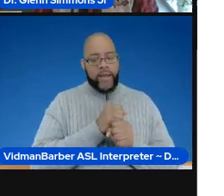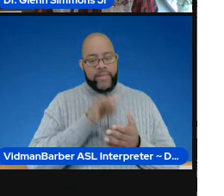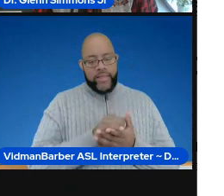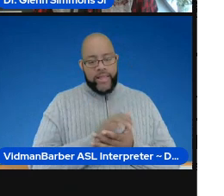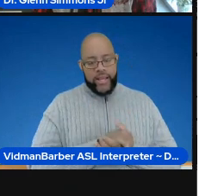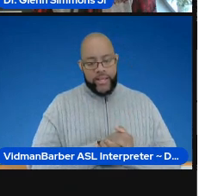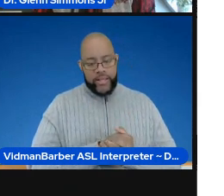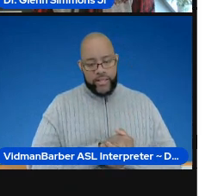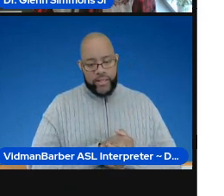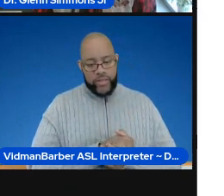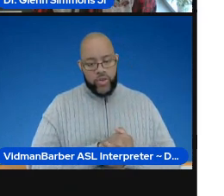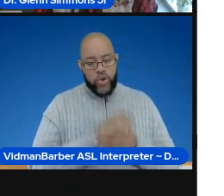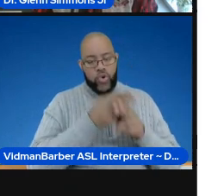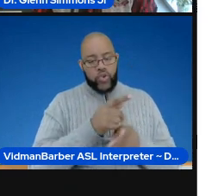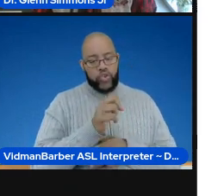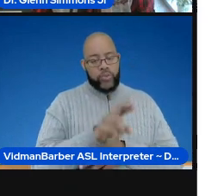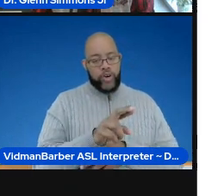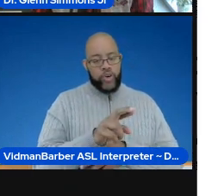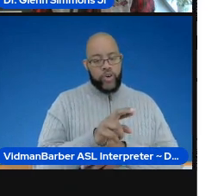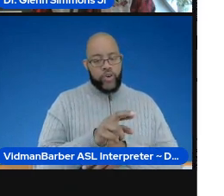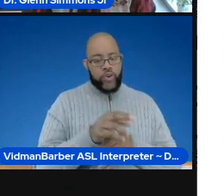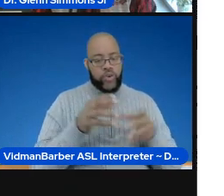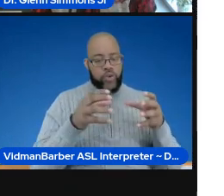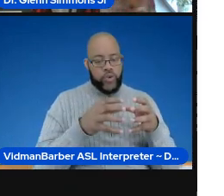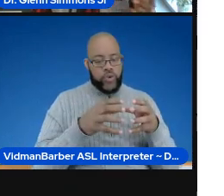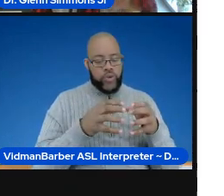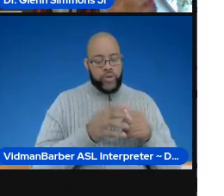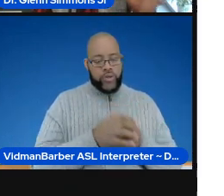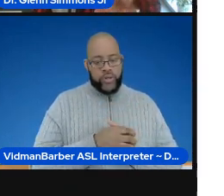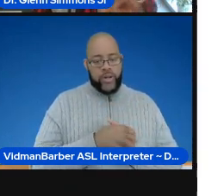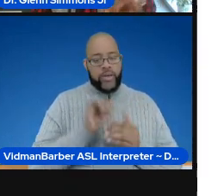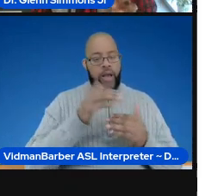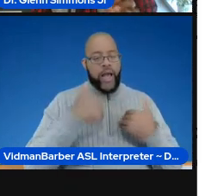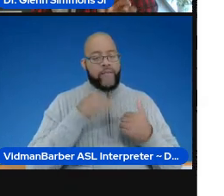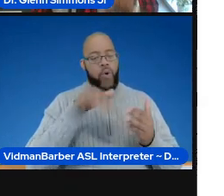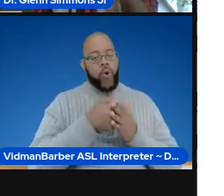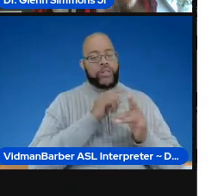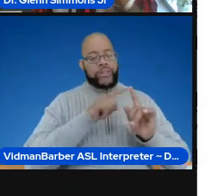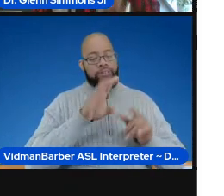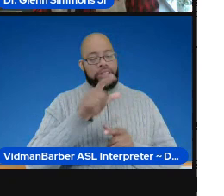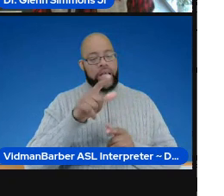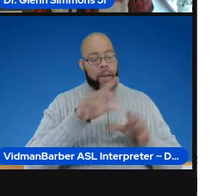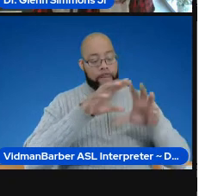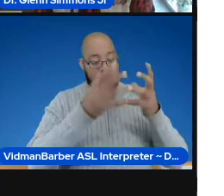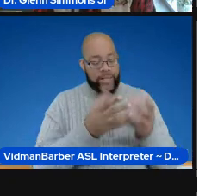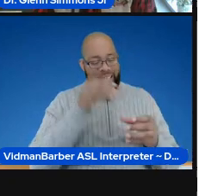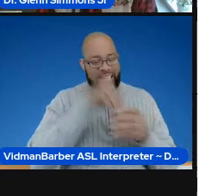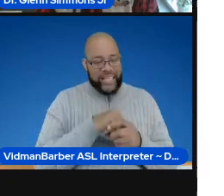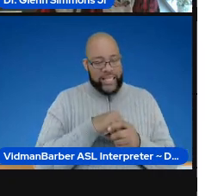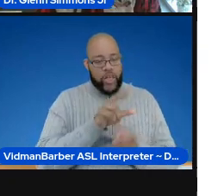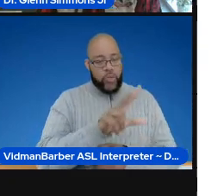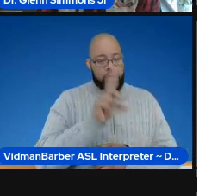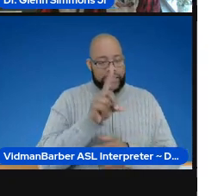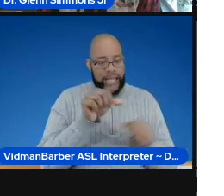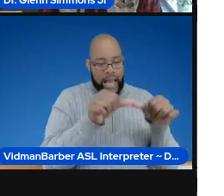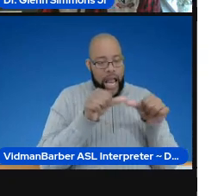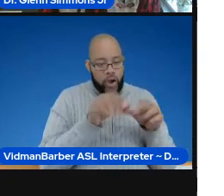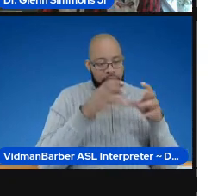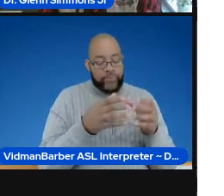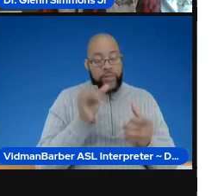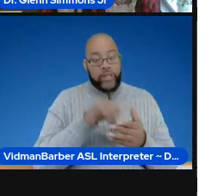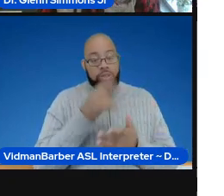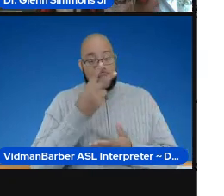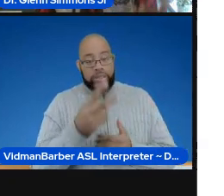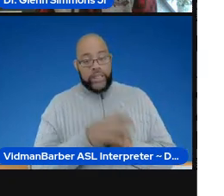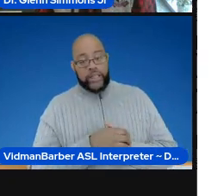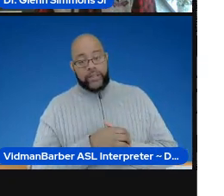of what we call tumoroids or assembloids that will have all the different cell populations in a three-dimensional space. And so here you can see